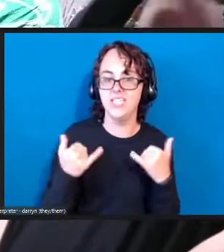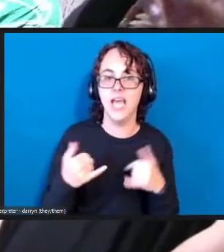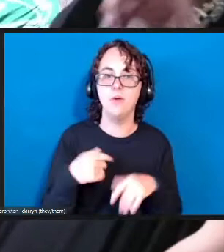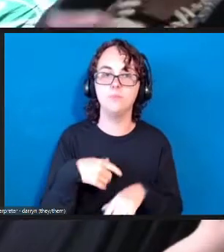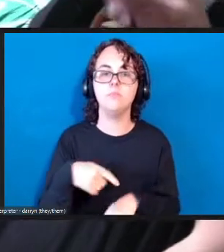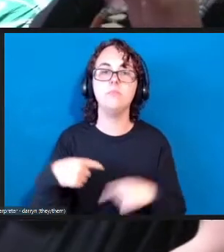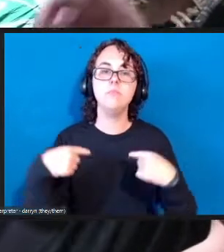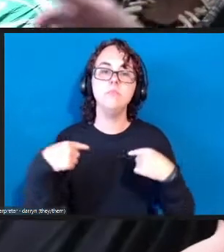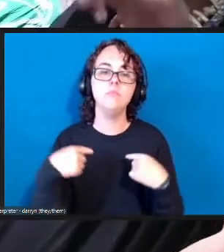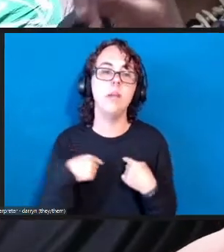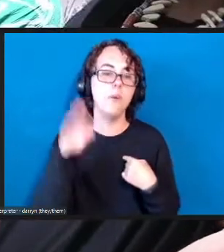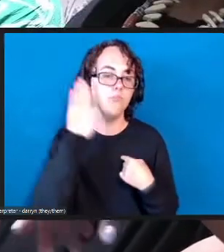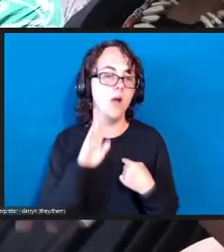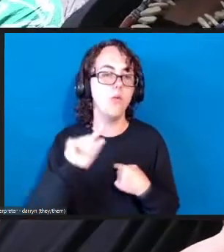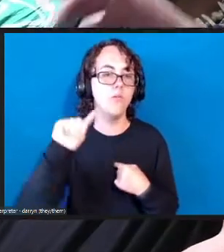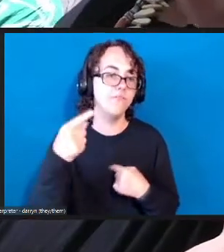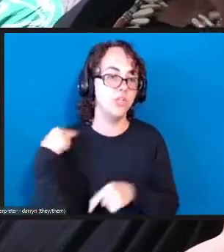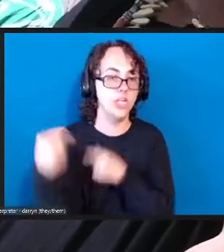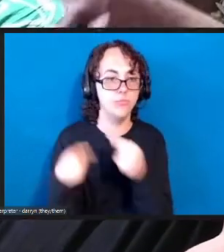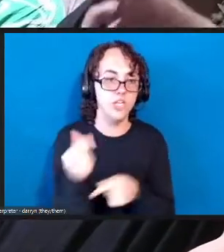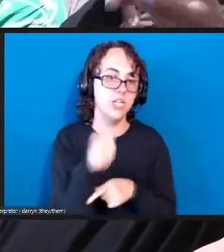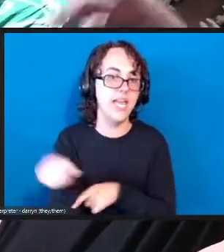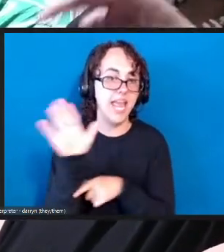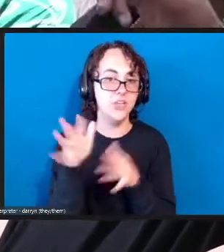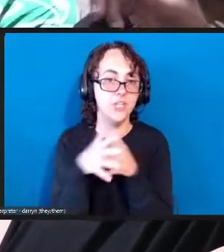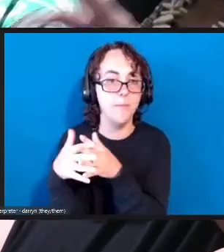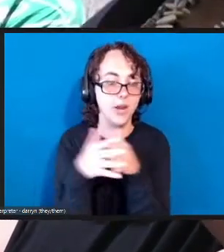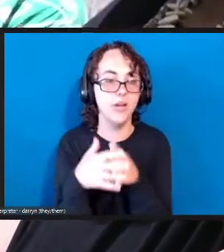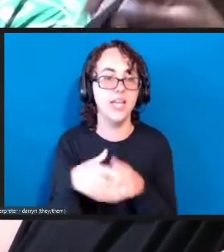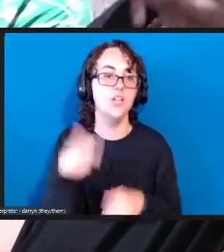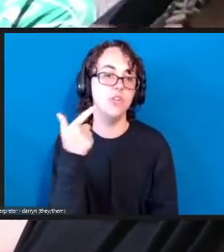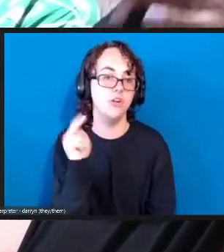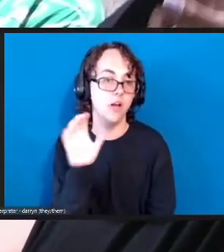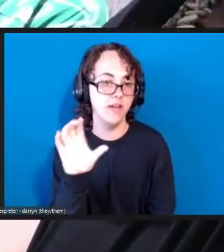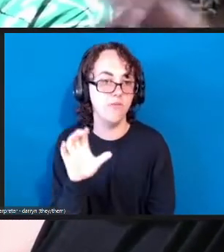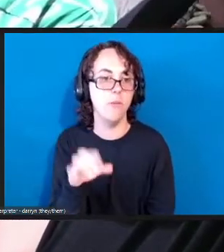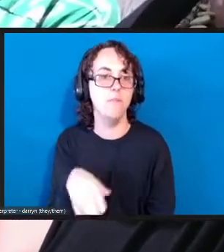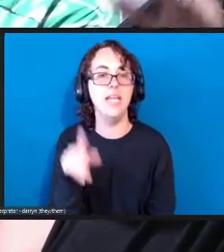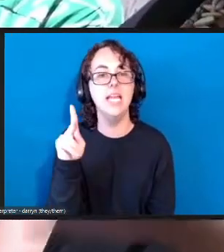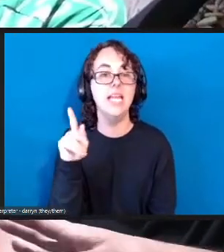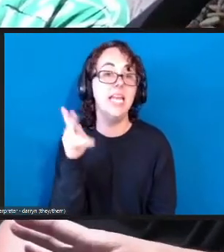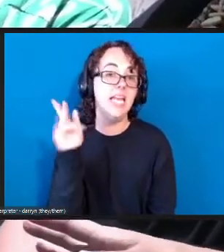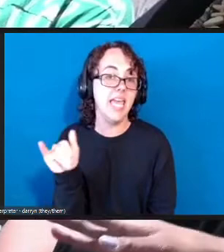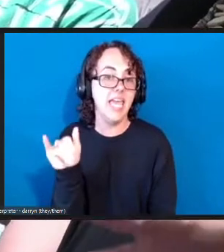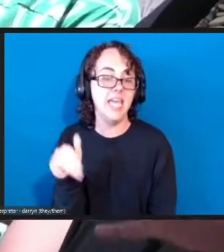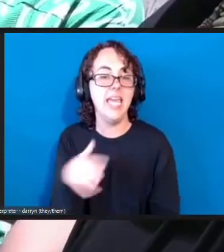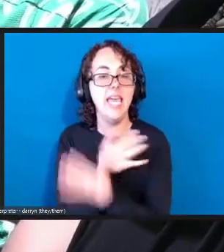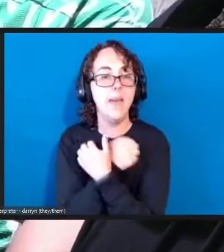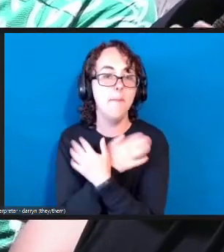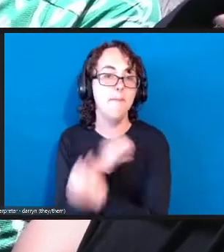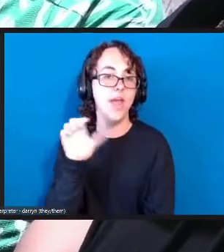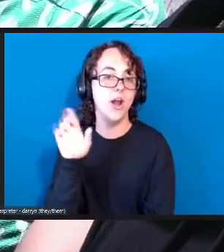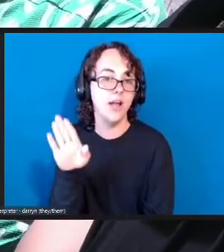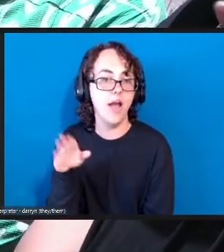I'm a brown first generation Asian American, gender non-conforming, kinky bear cub queen.